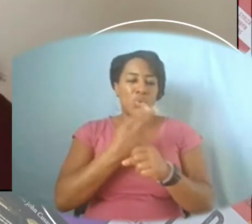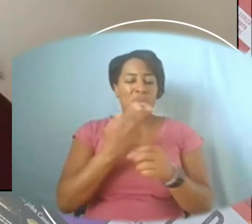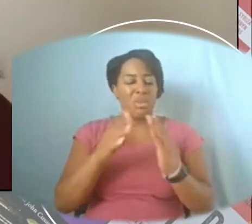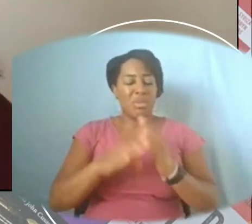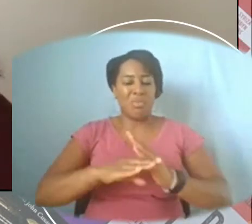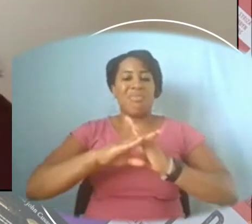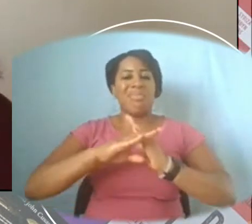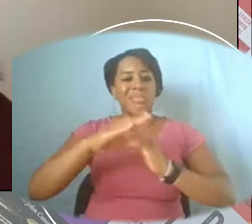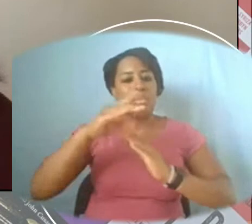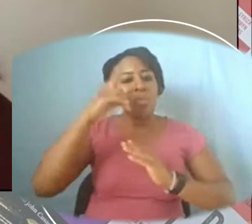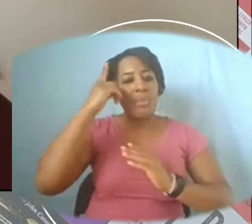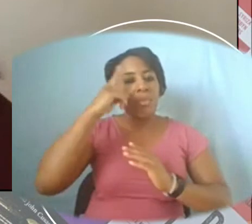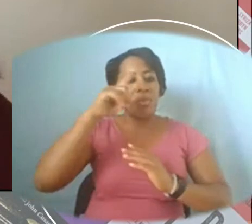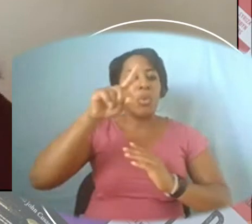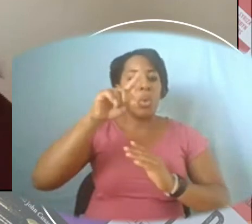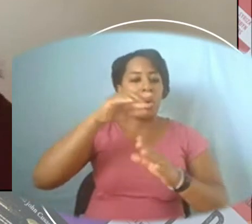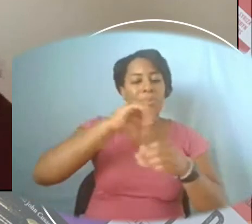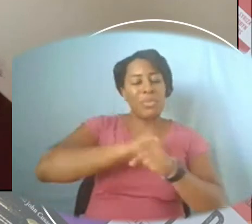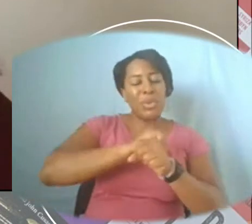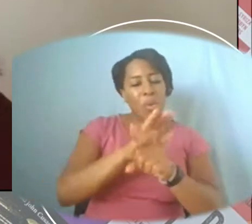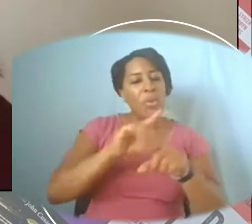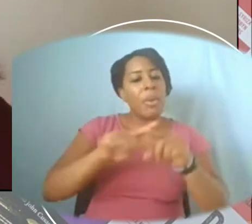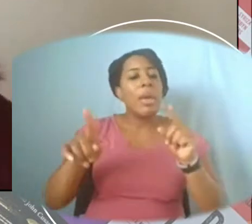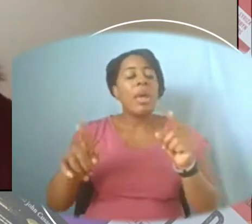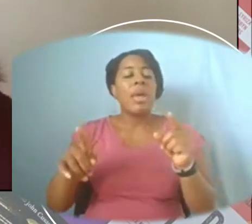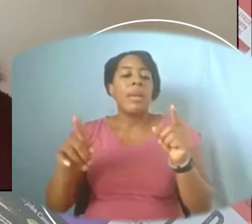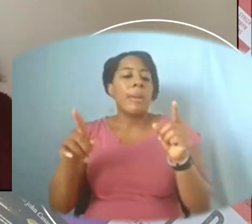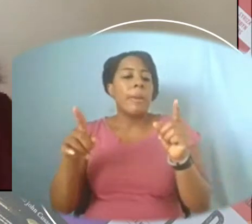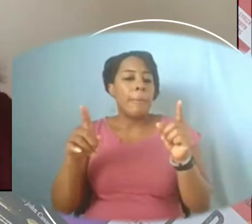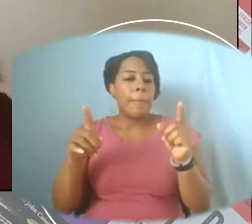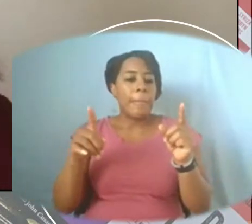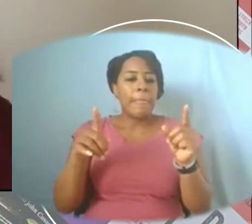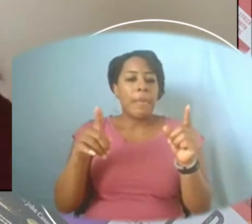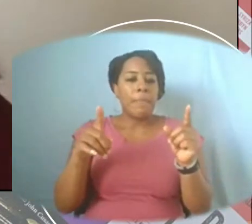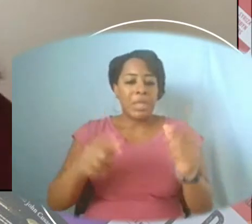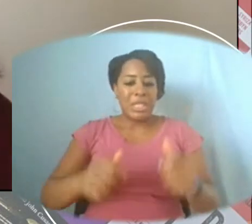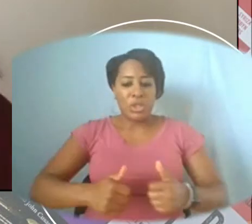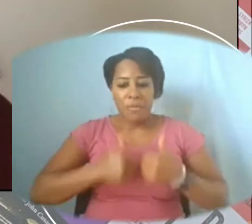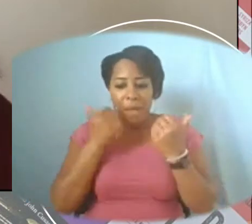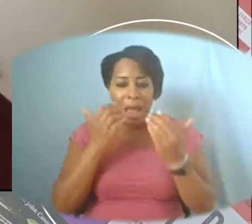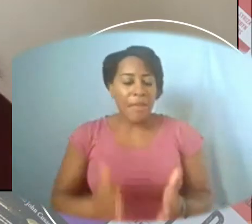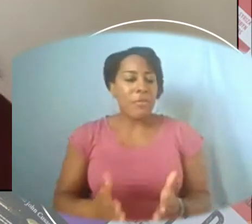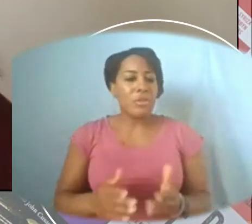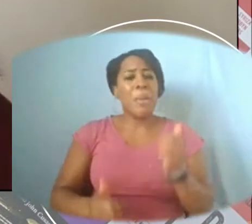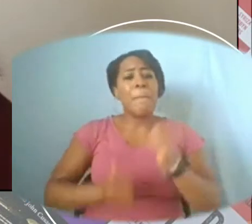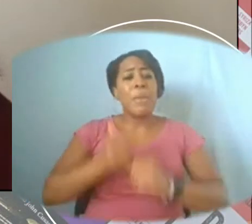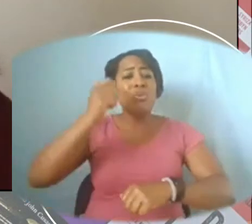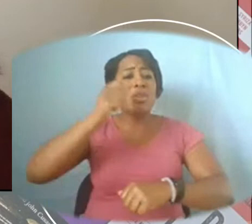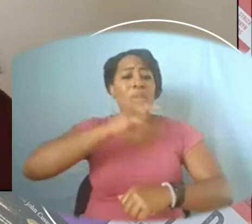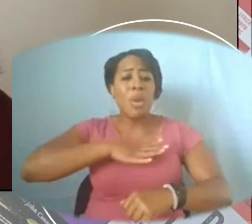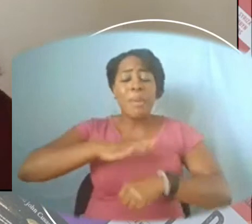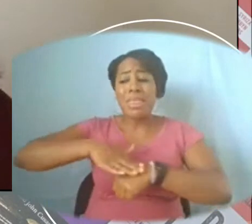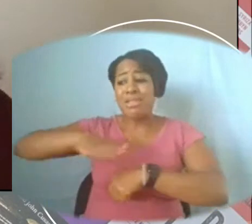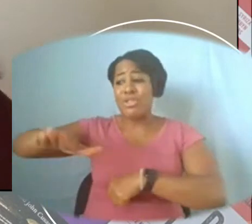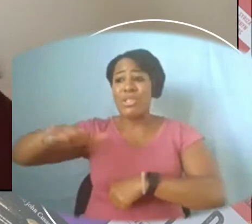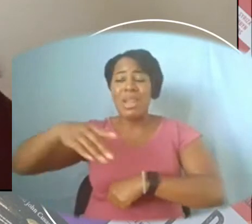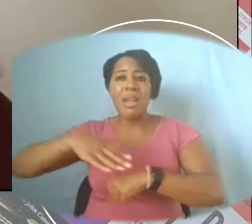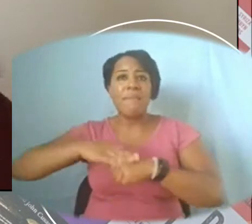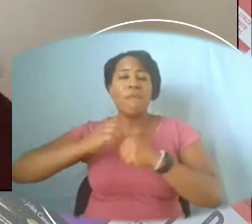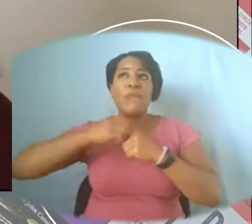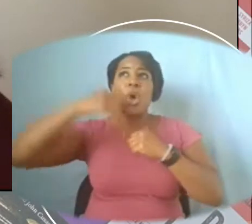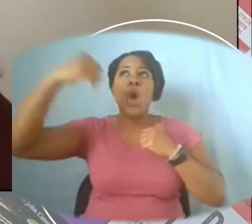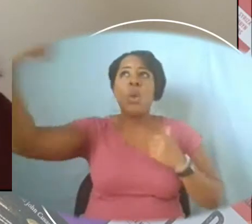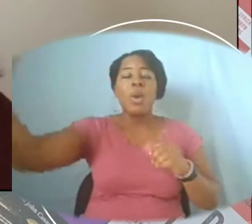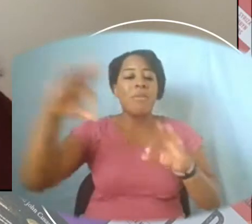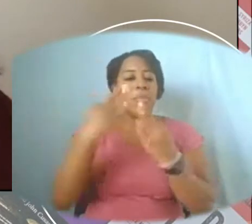support. Most survivors, especially for women, are sent far away from their families because there's not as many prisons